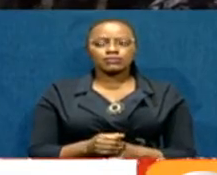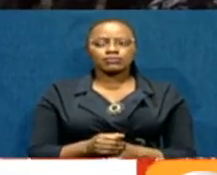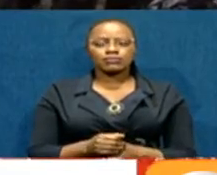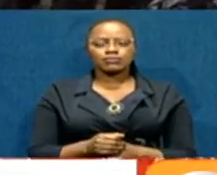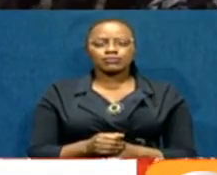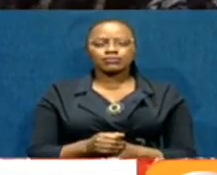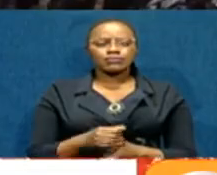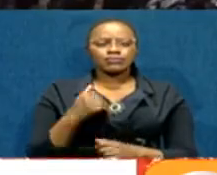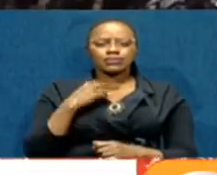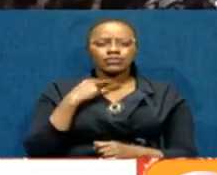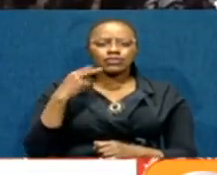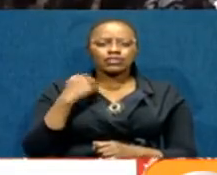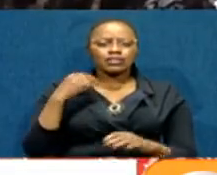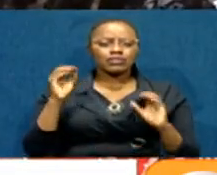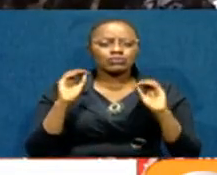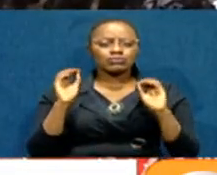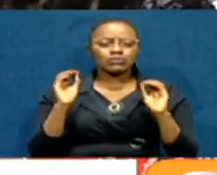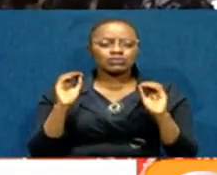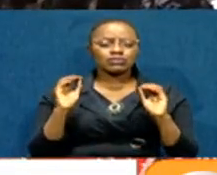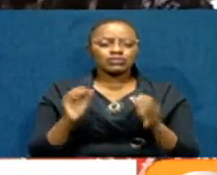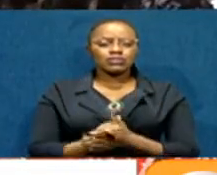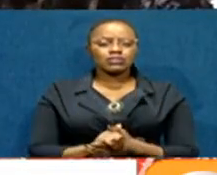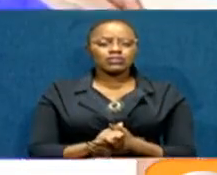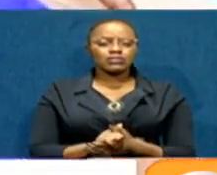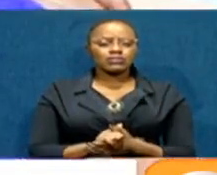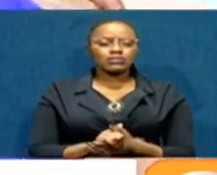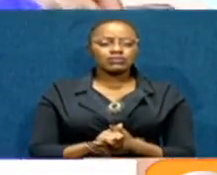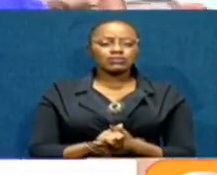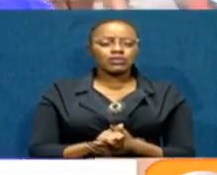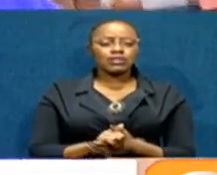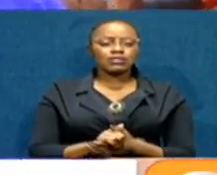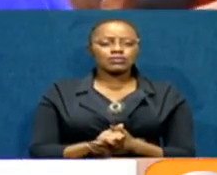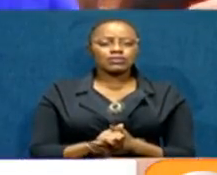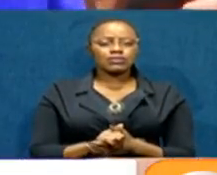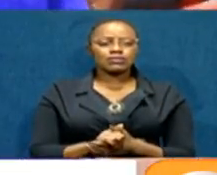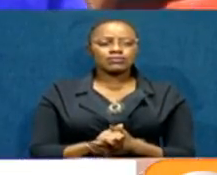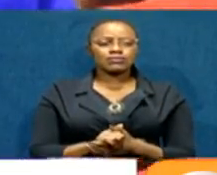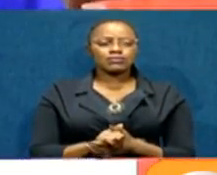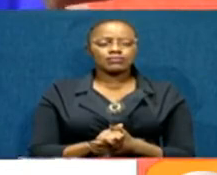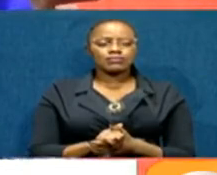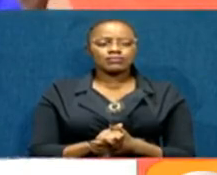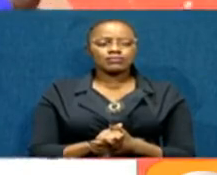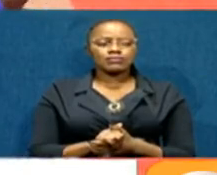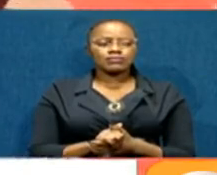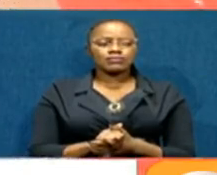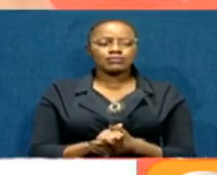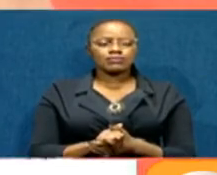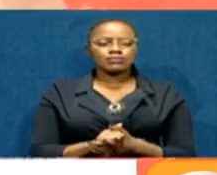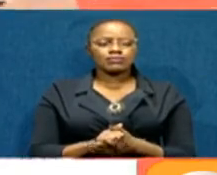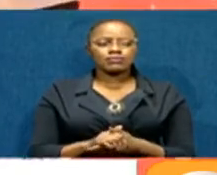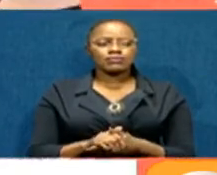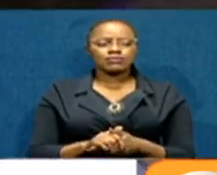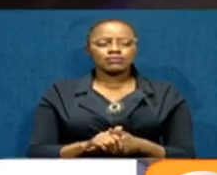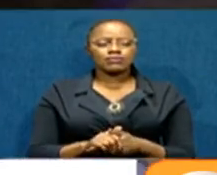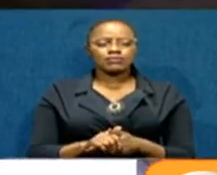Karua's unveiling as the Azimio la Umoja running mate continues to elicit excitement across the country. The Meru governor dubbing the Azimio presidential